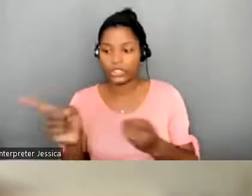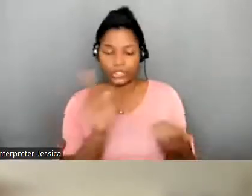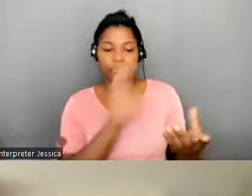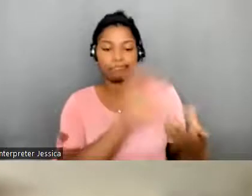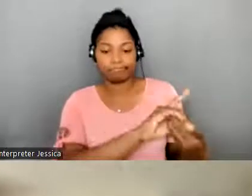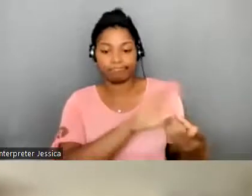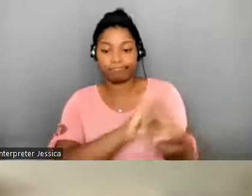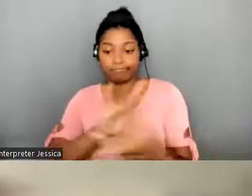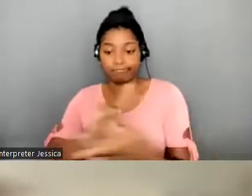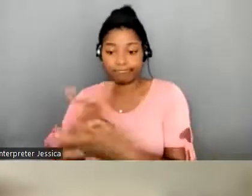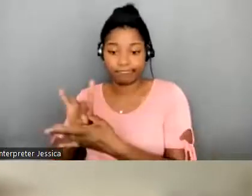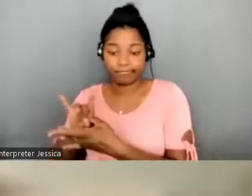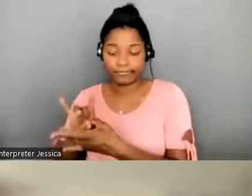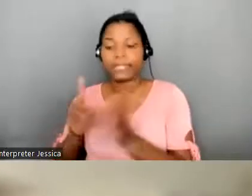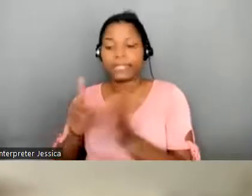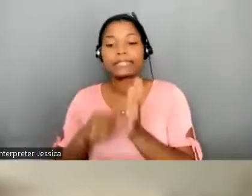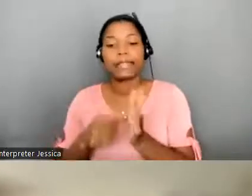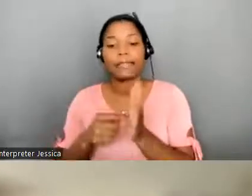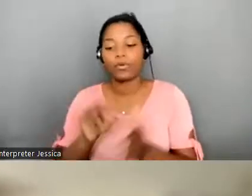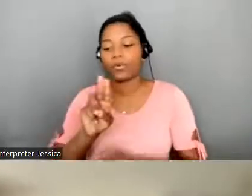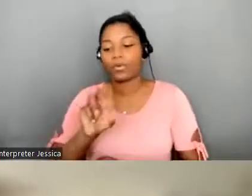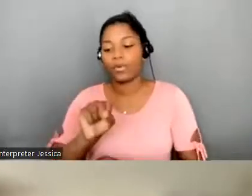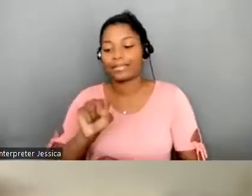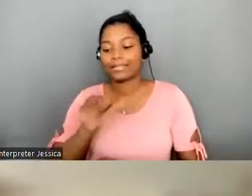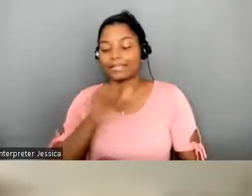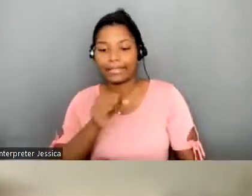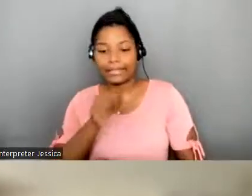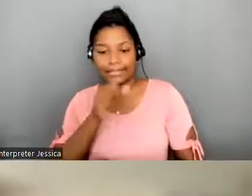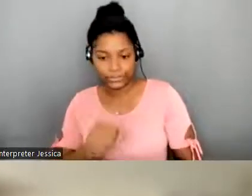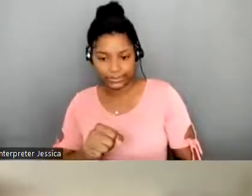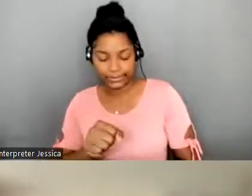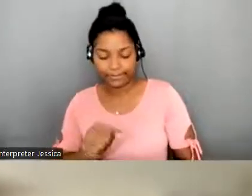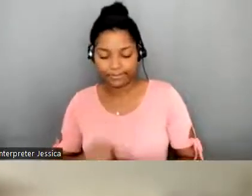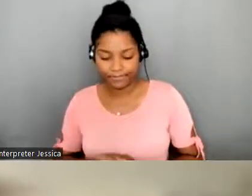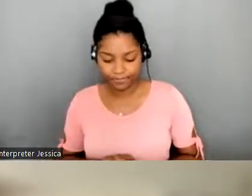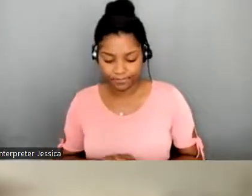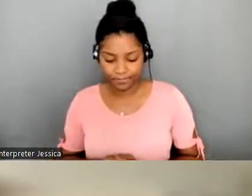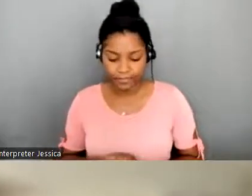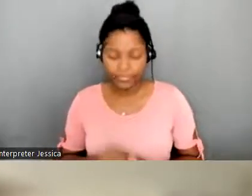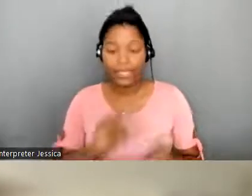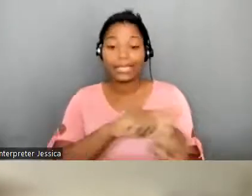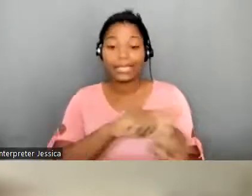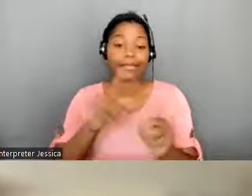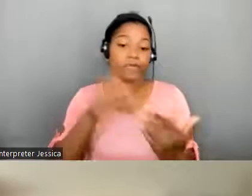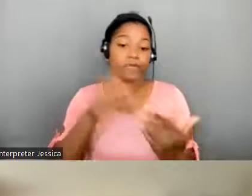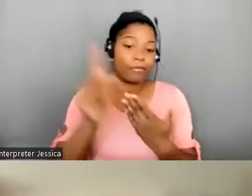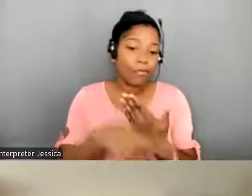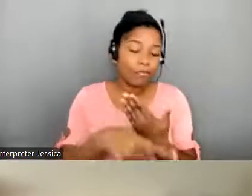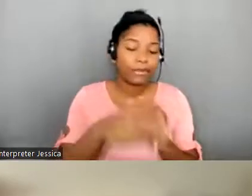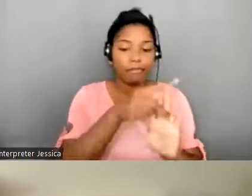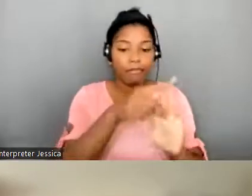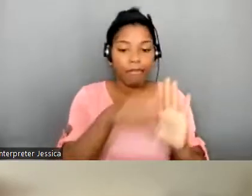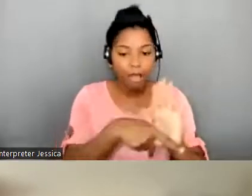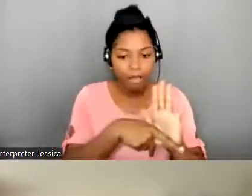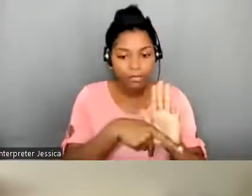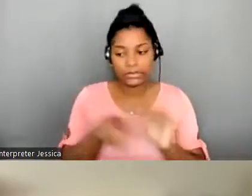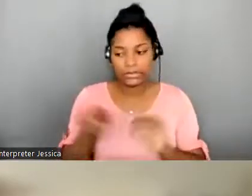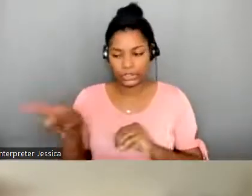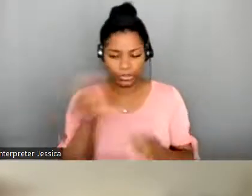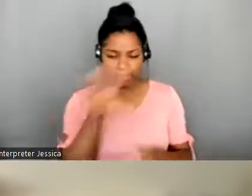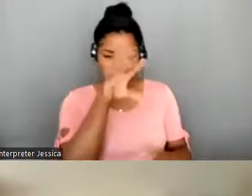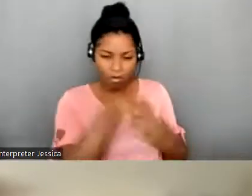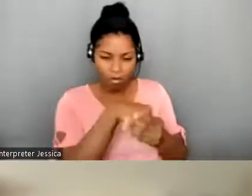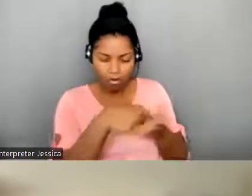U.S. Aging, to advance programs and policies that support older adults, people with disabilities, and